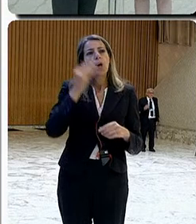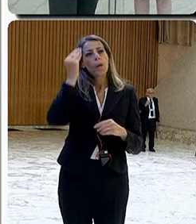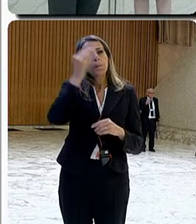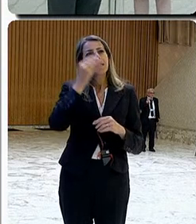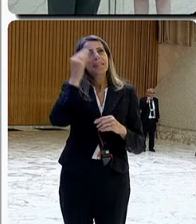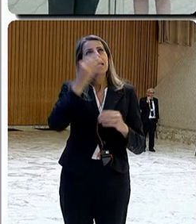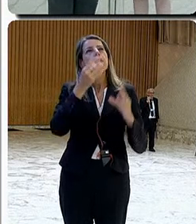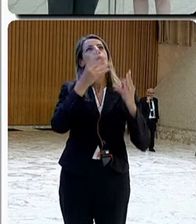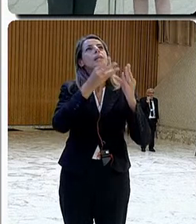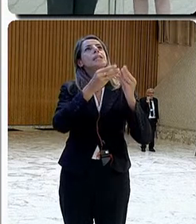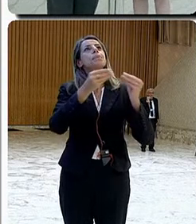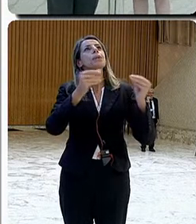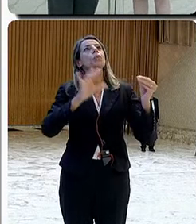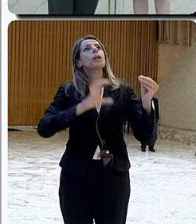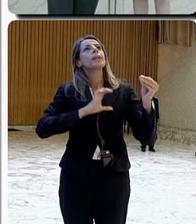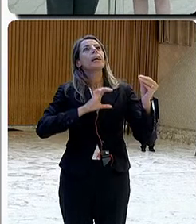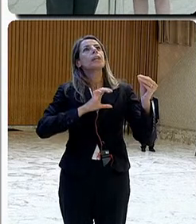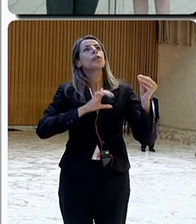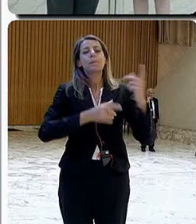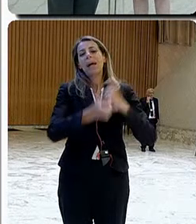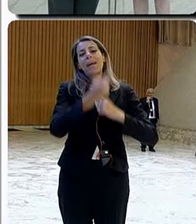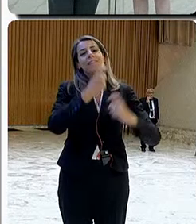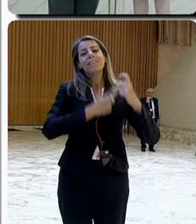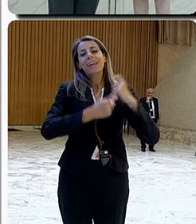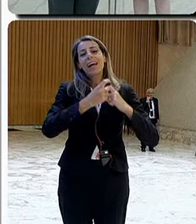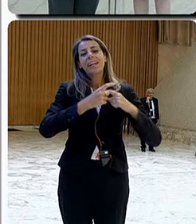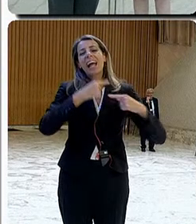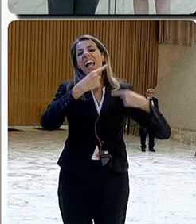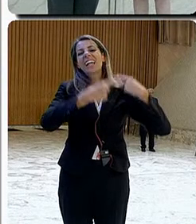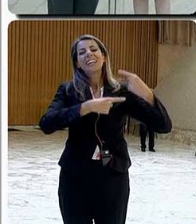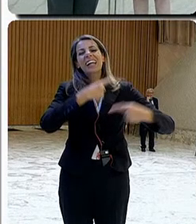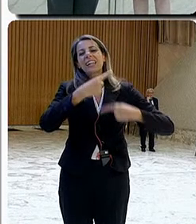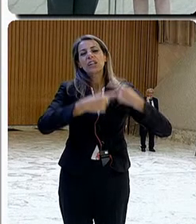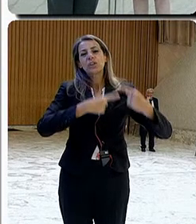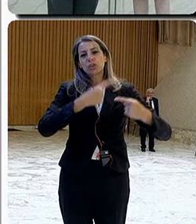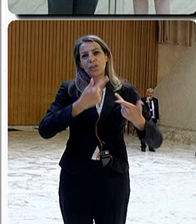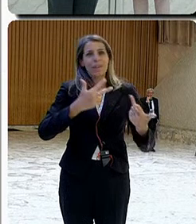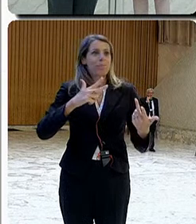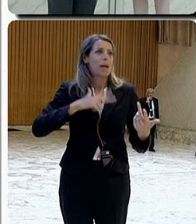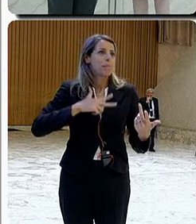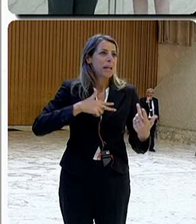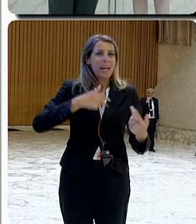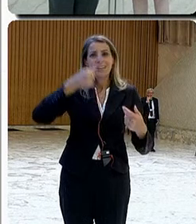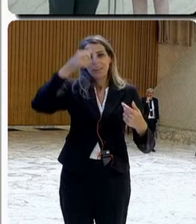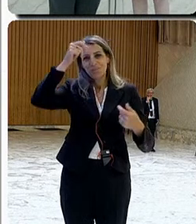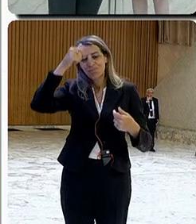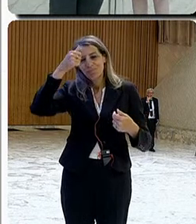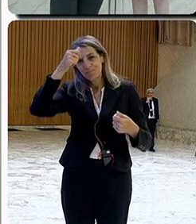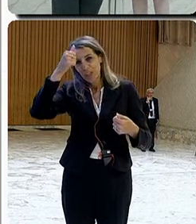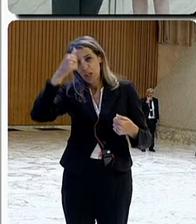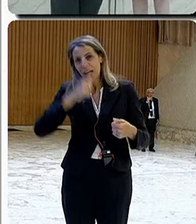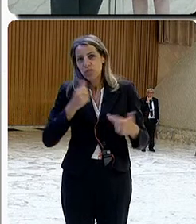the monastic and clerical traditions. As valuable as these practices are, they can be hard to fit into busy